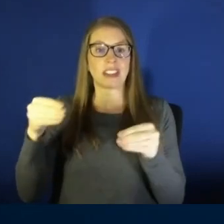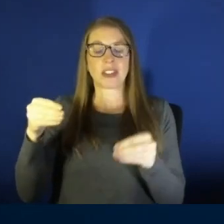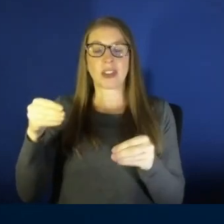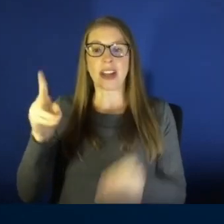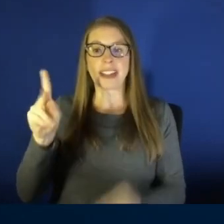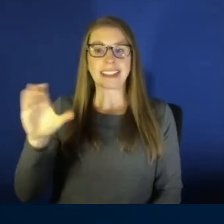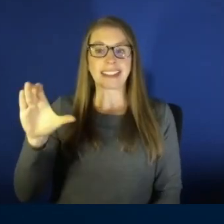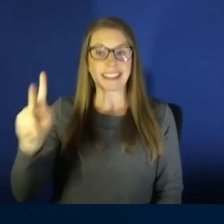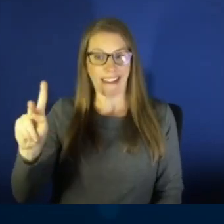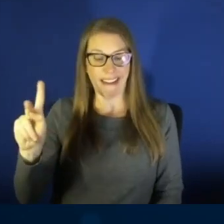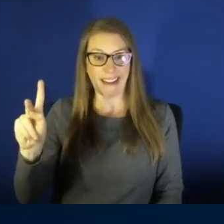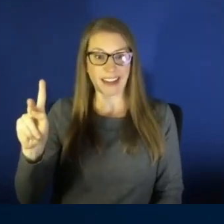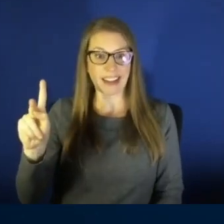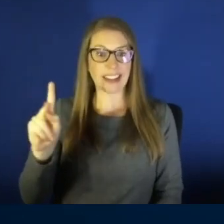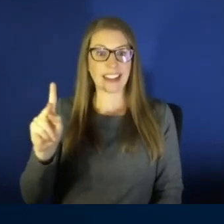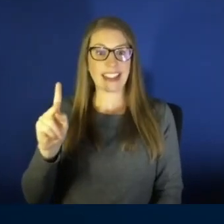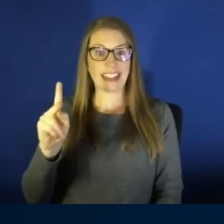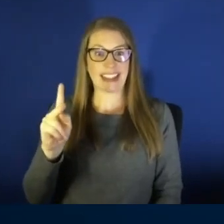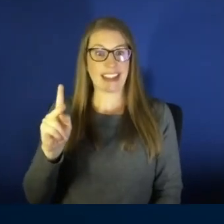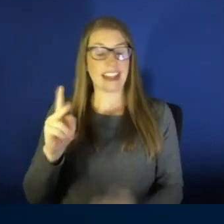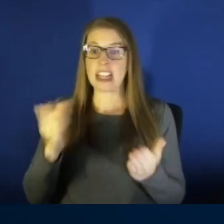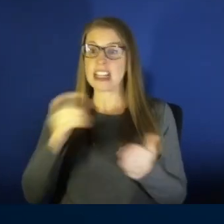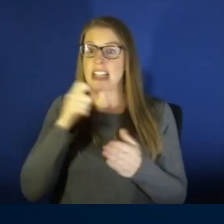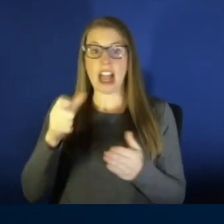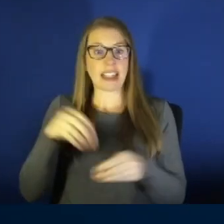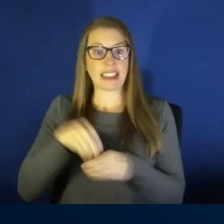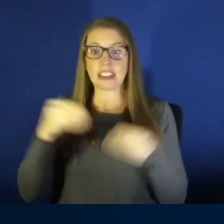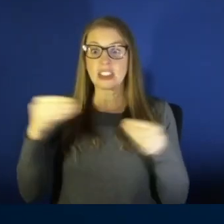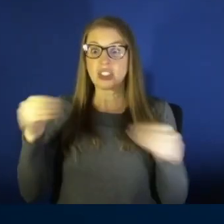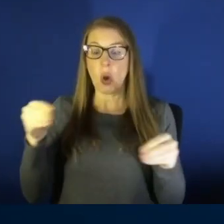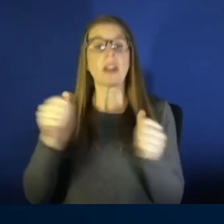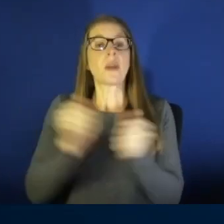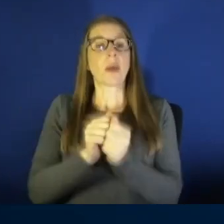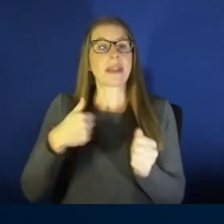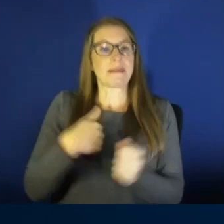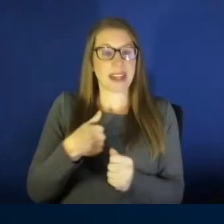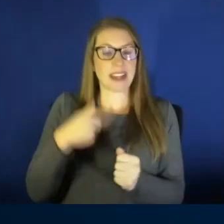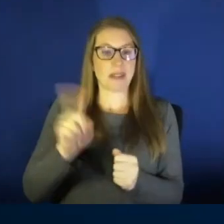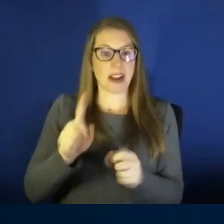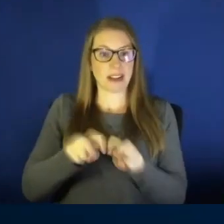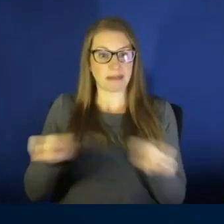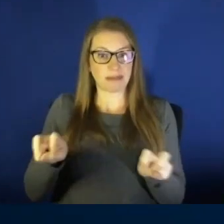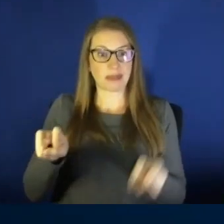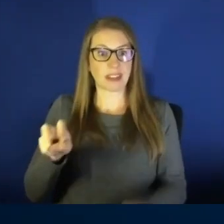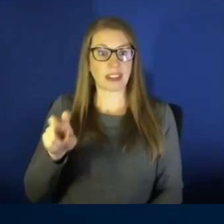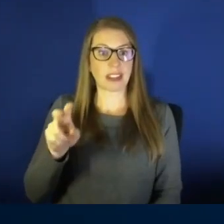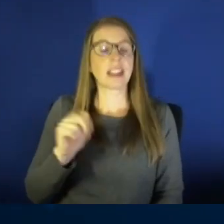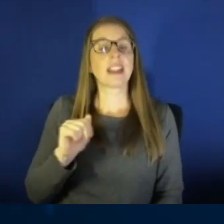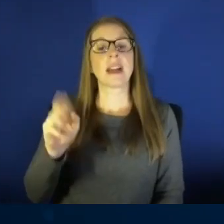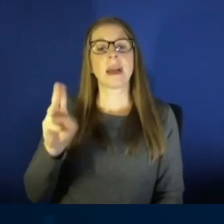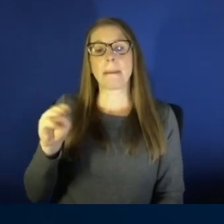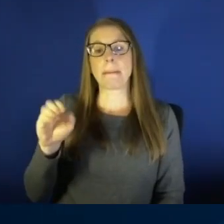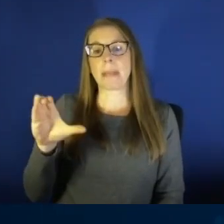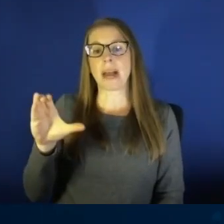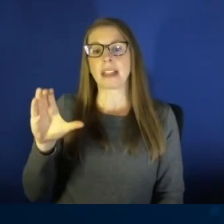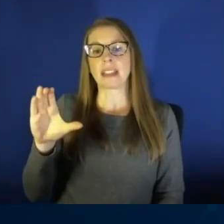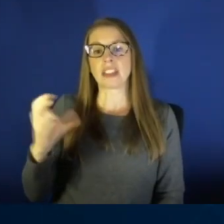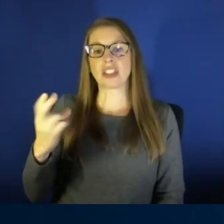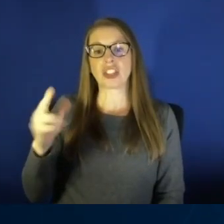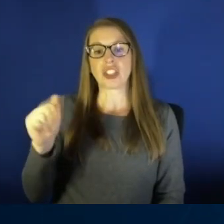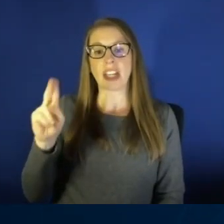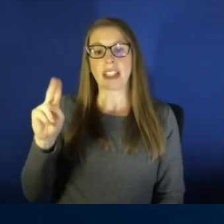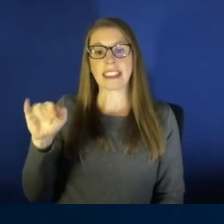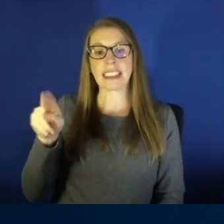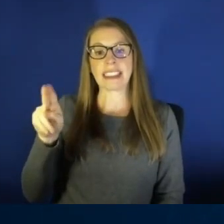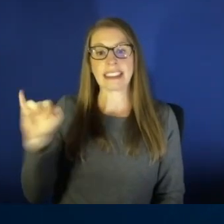me in store, here with me in studio is Dr. Nirmal Veeramachaneni. He's cardiovascular and thoracic